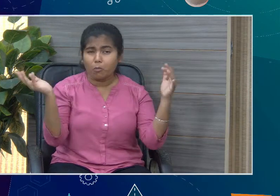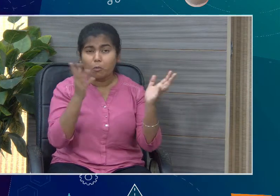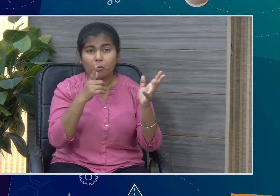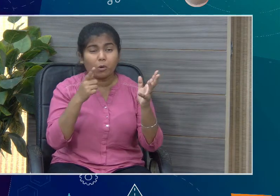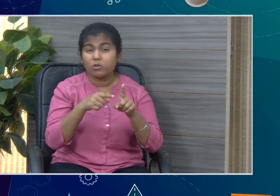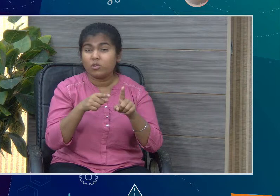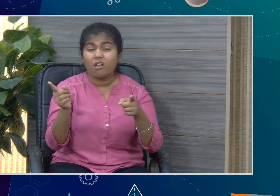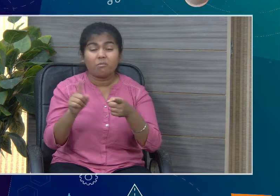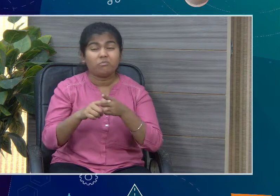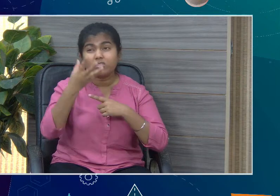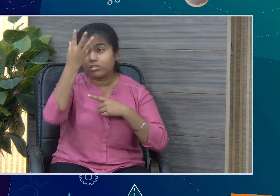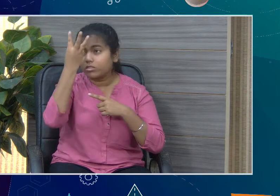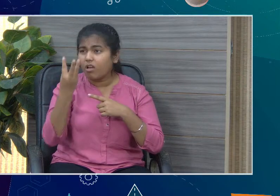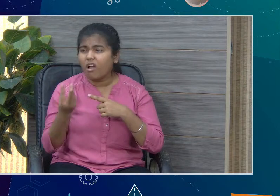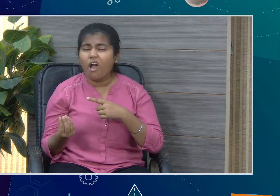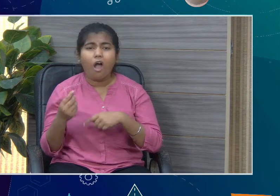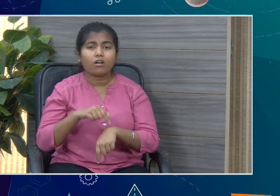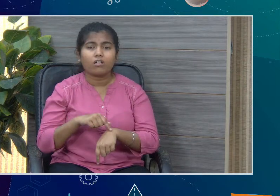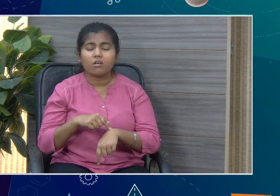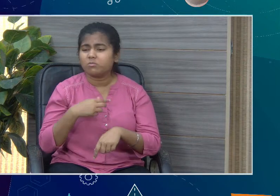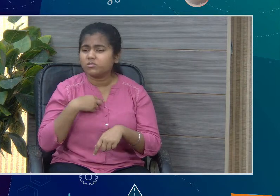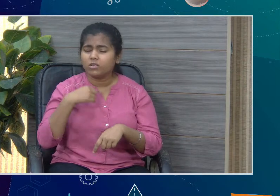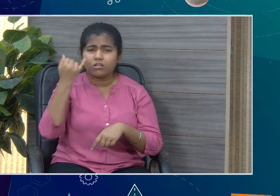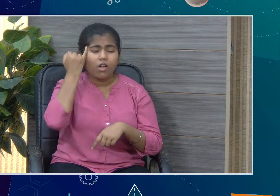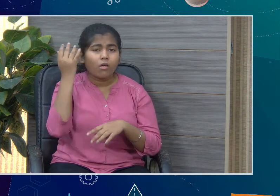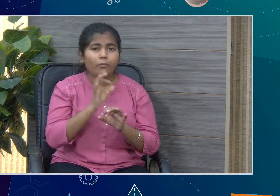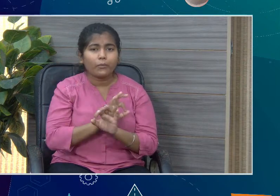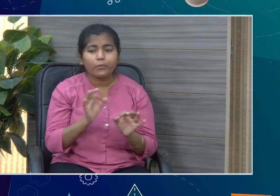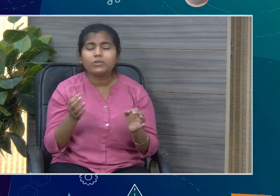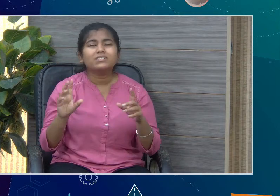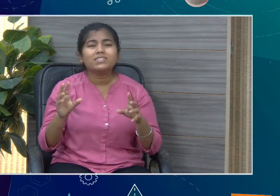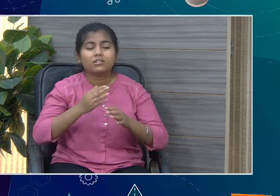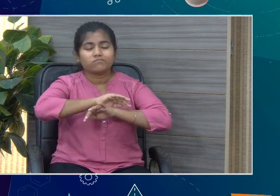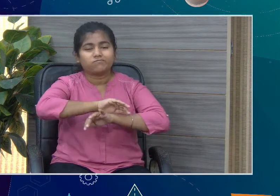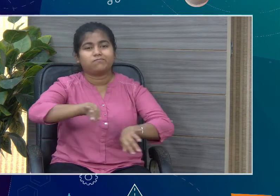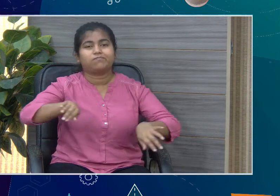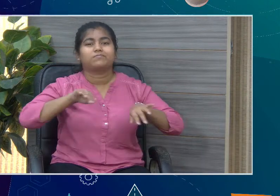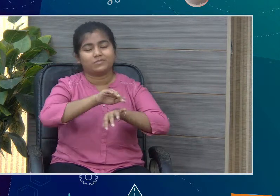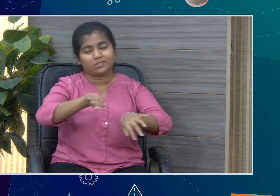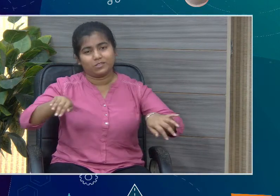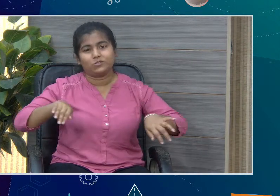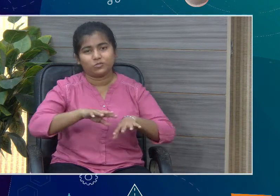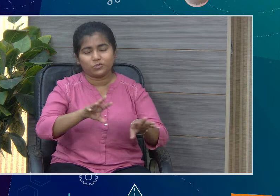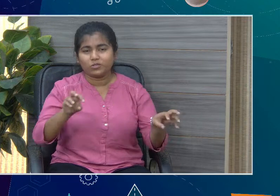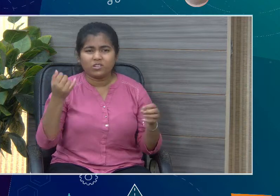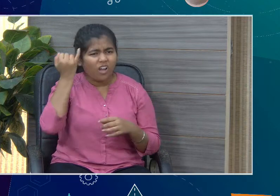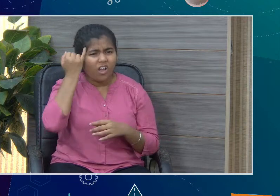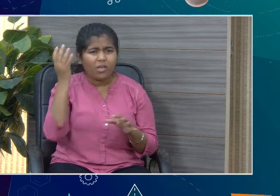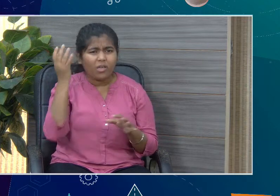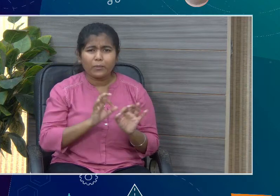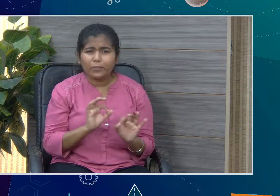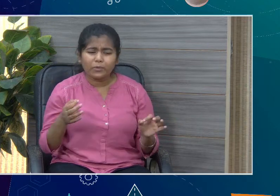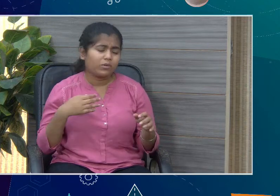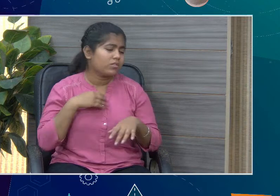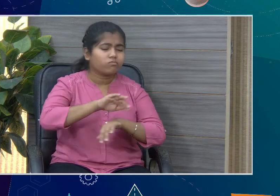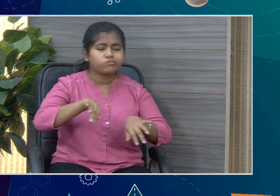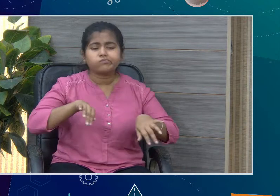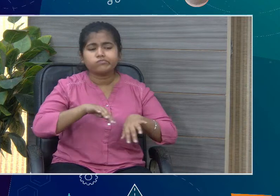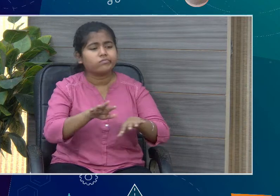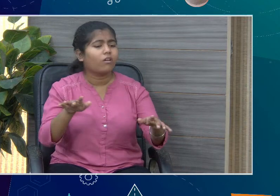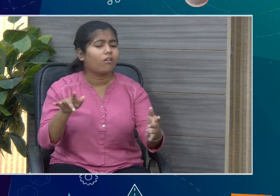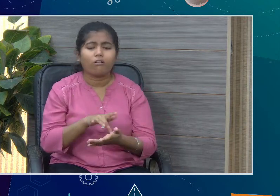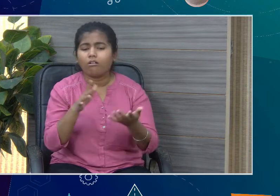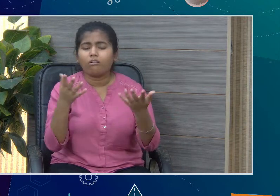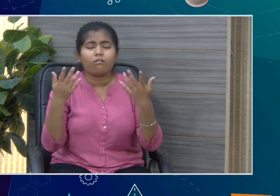very dark. He couldn't have any idea. He started swimming without having the idea where the shore is.